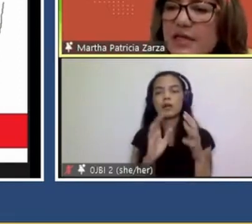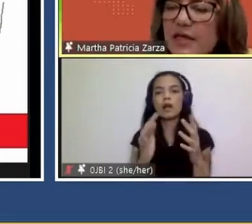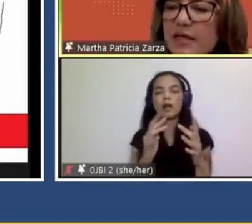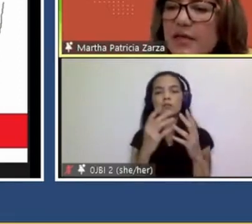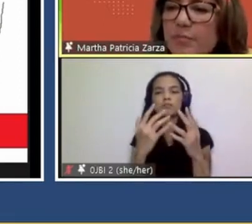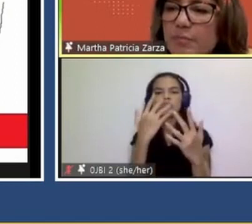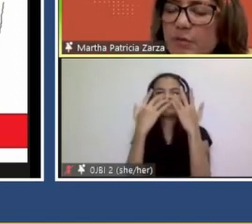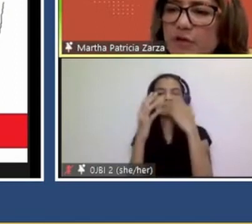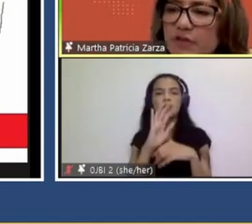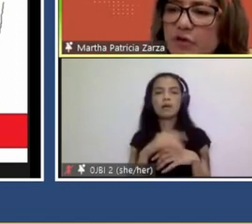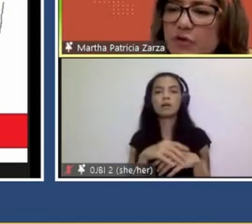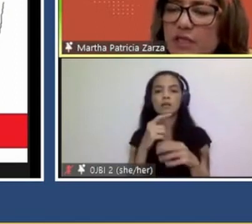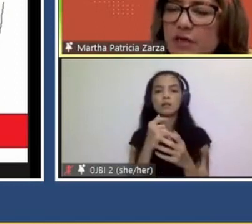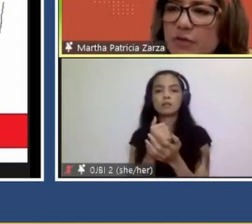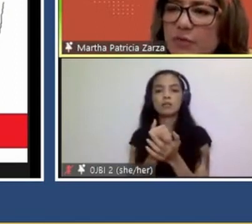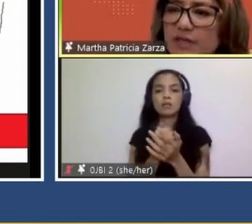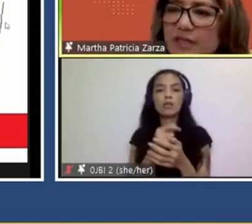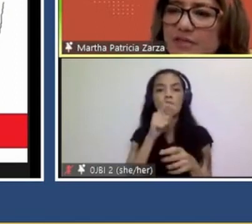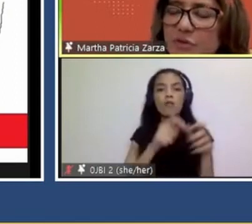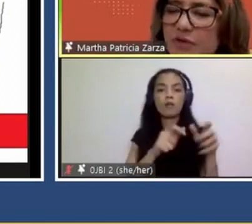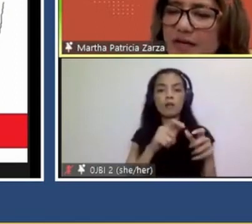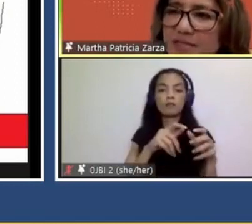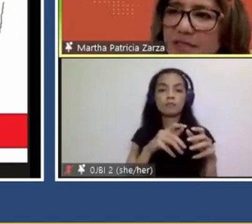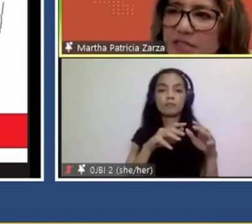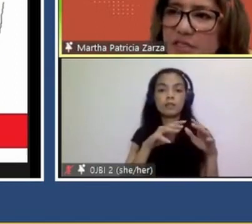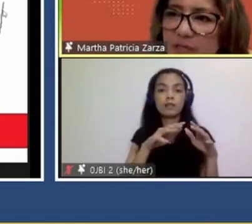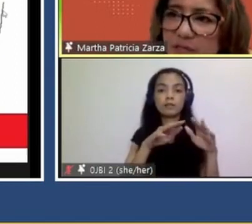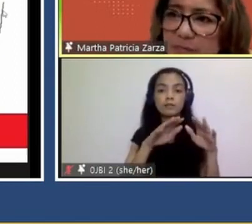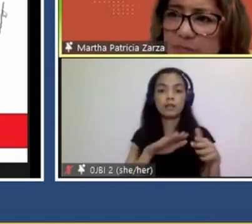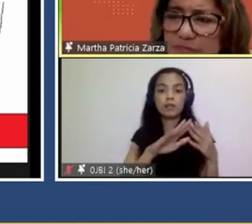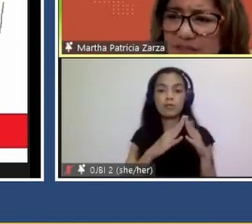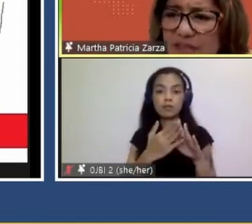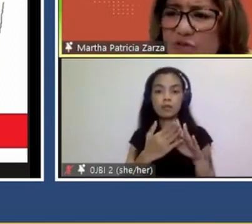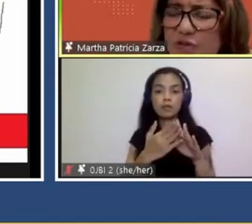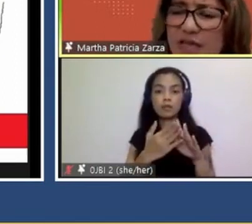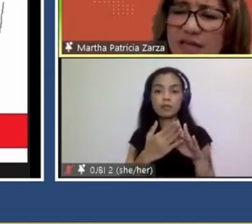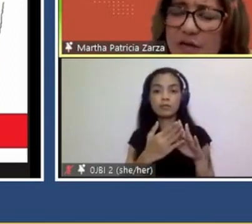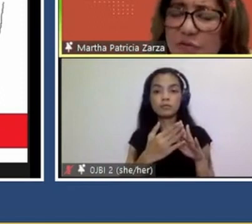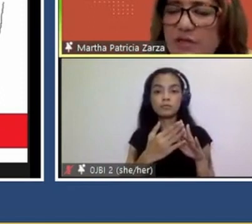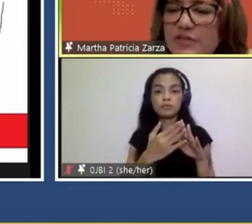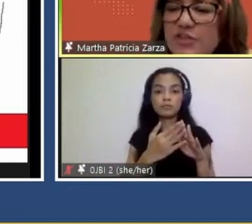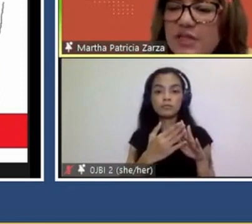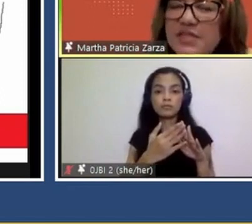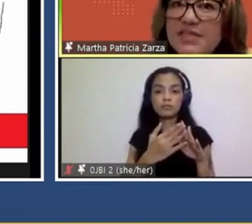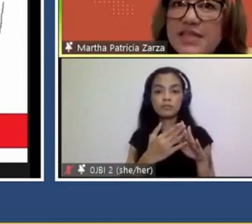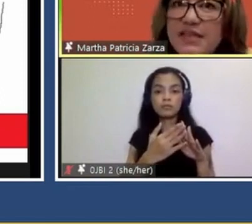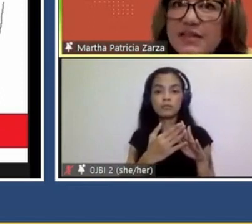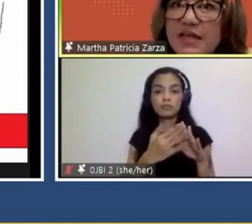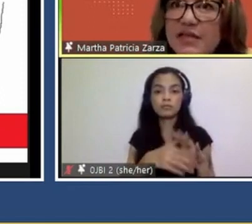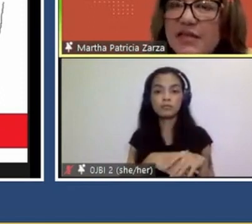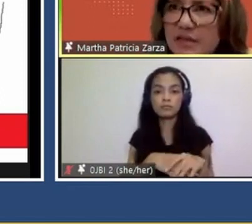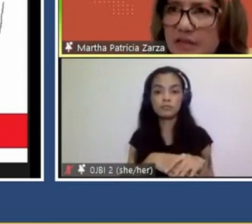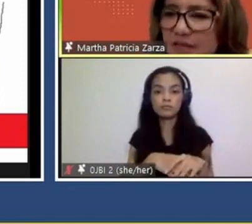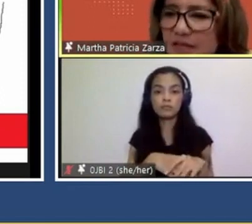that people of the community, when the stove has the chimney, they used to take it out. Sometimes they said